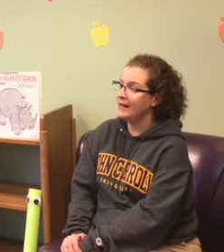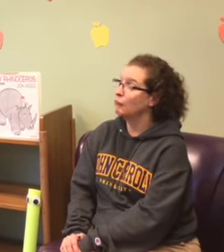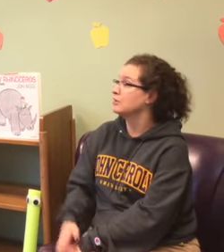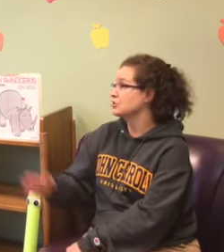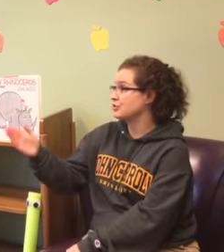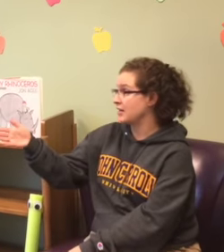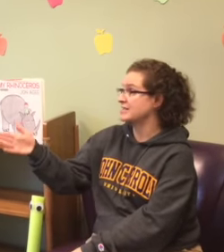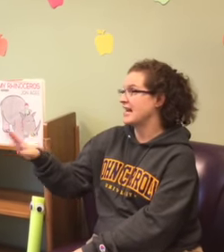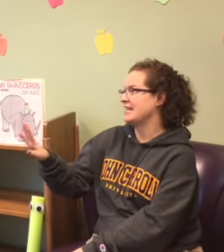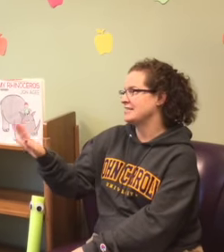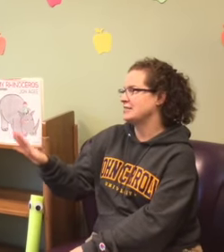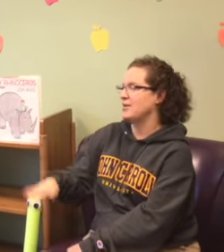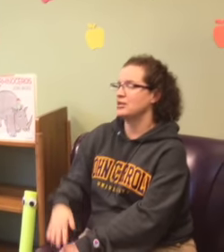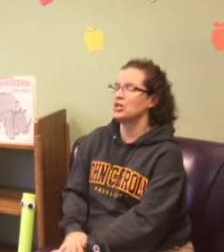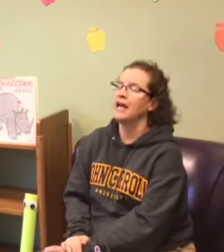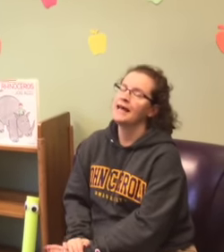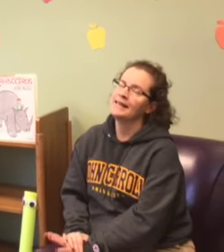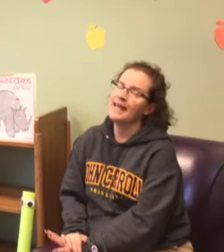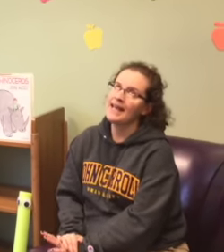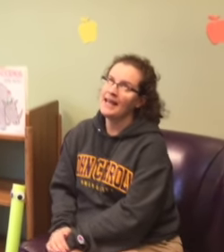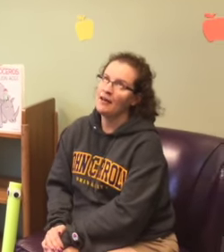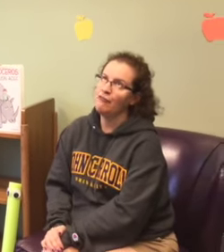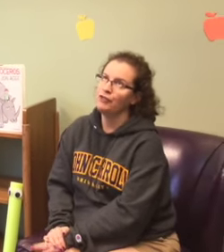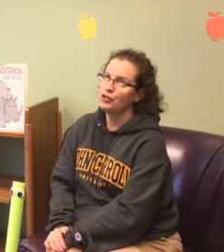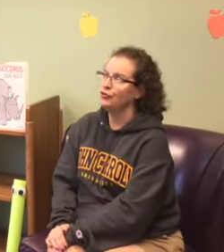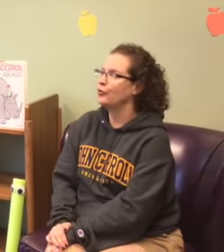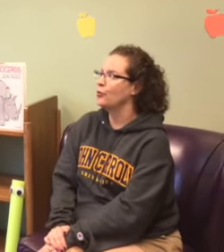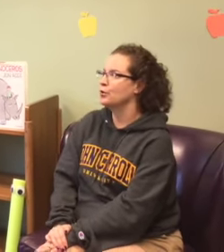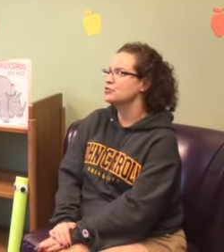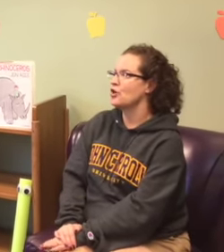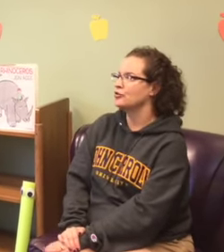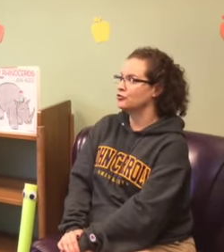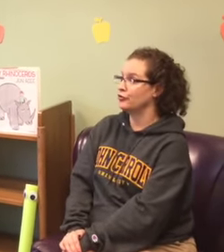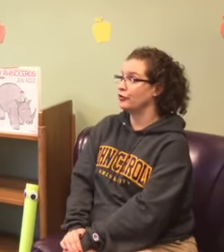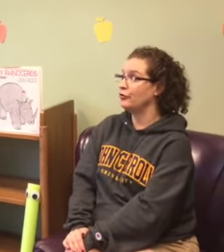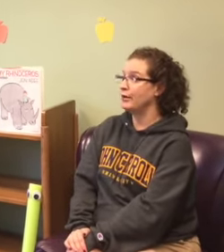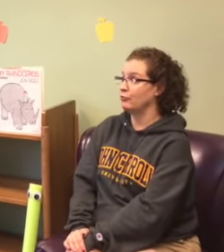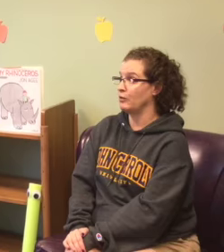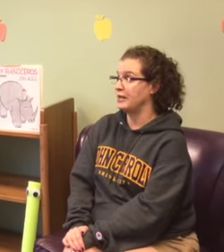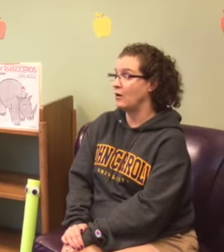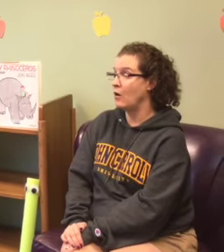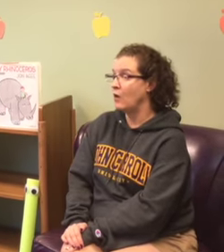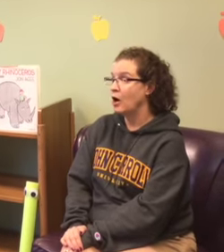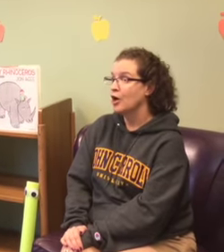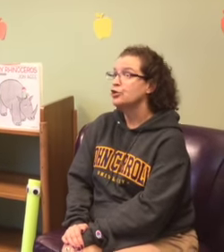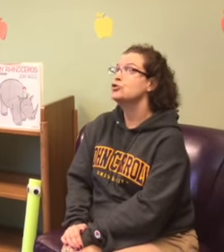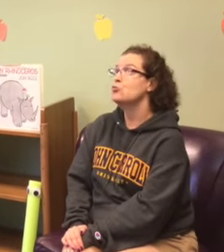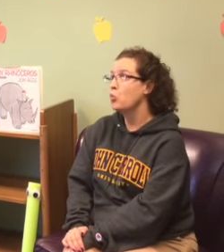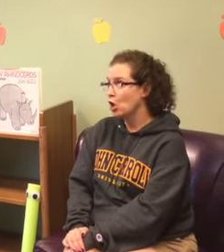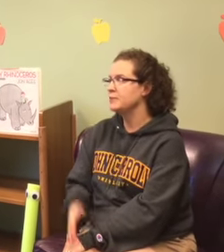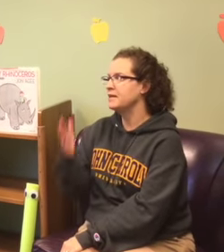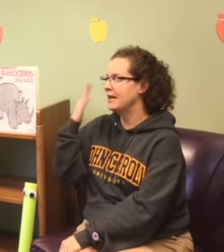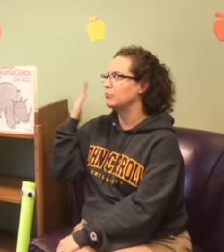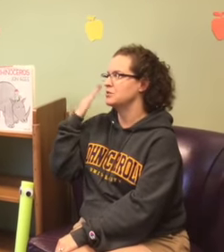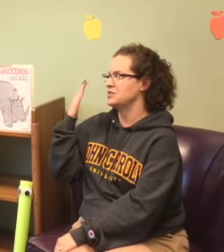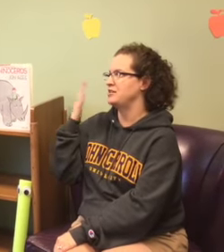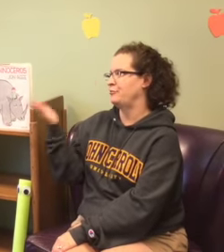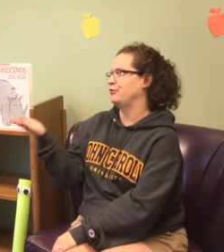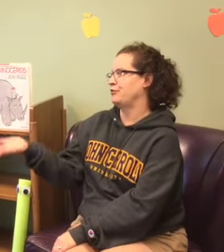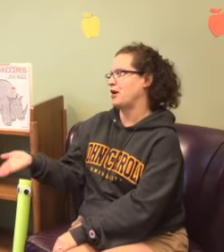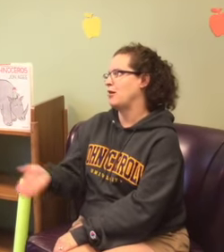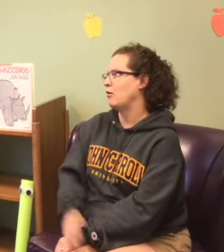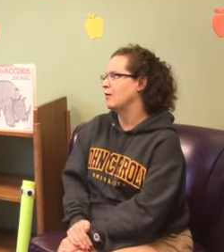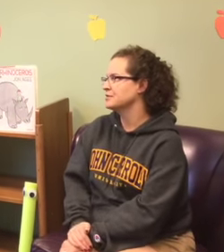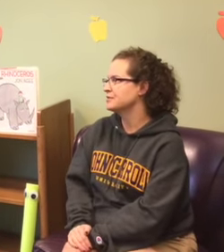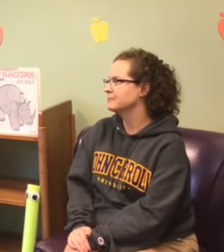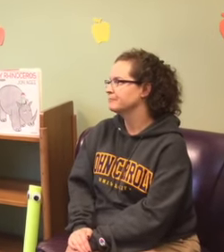that which is not science, it's magic, that if unicorns are true and real, you would be able to see them